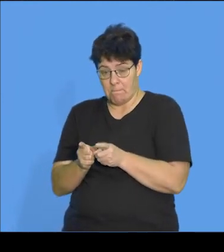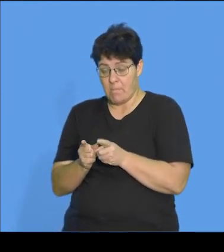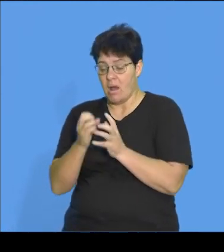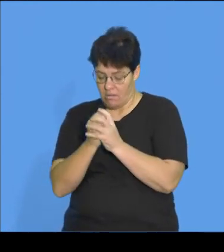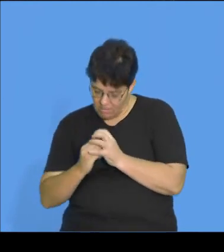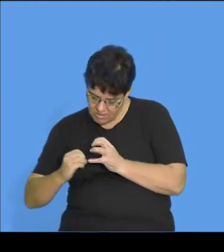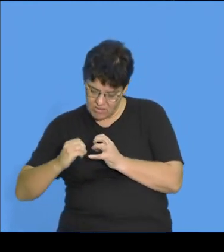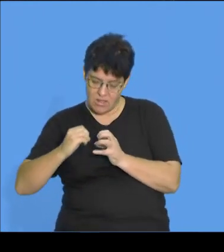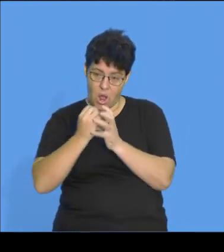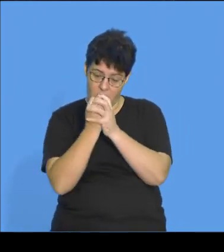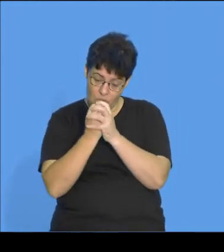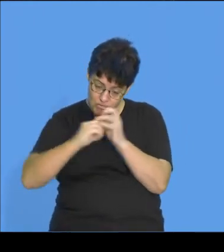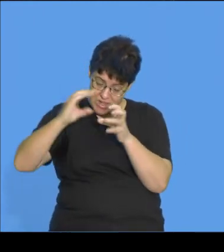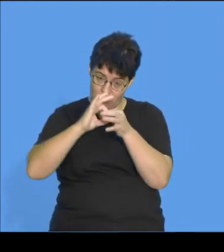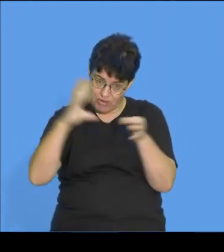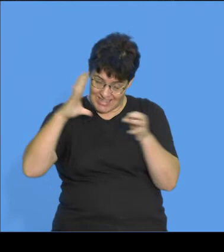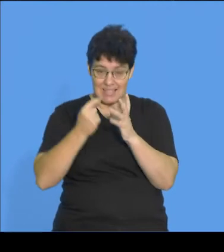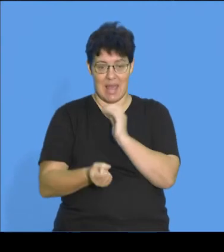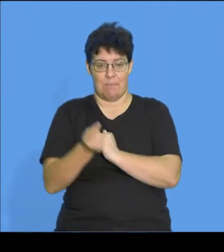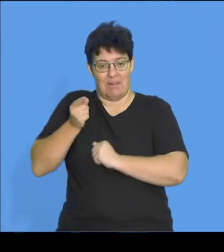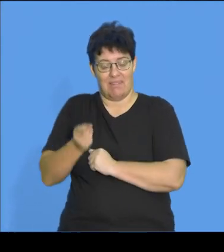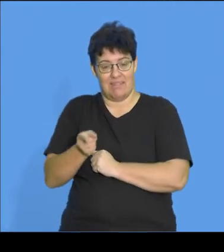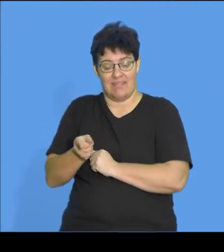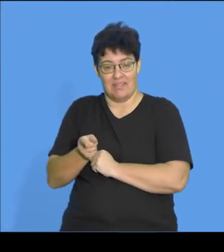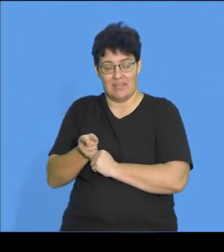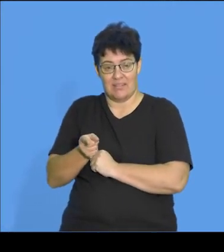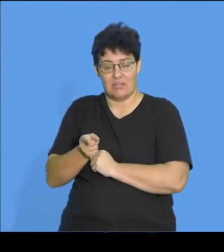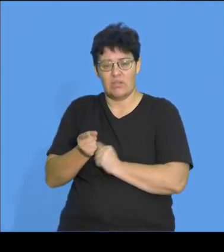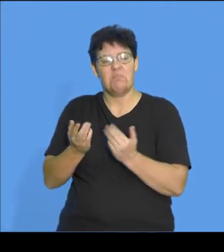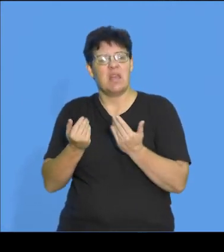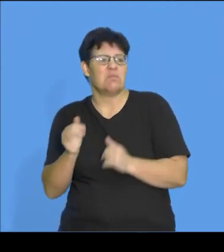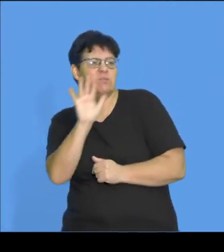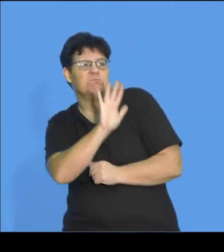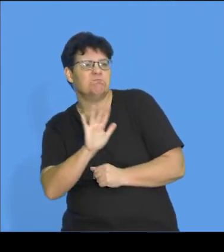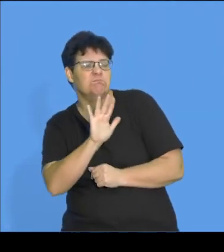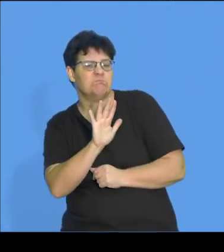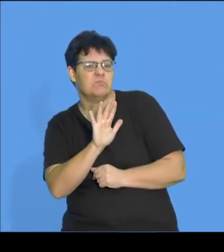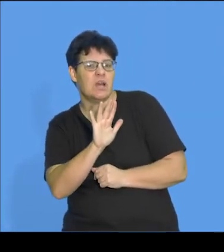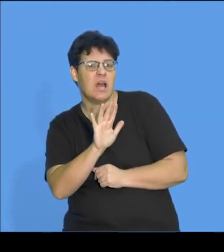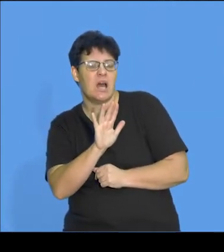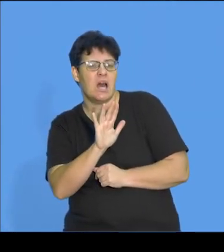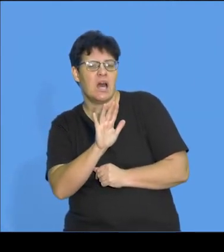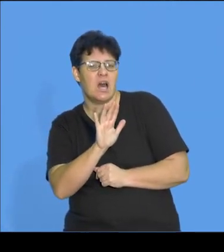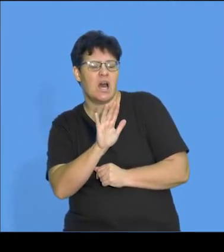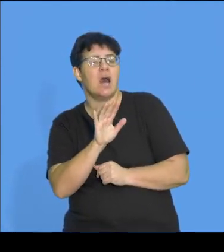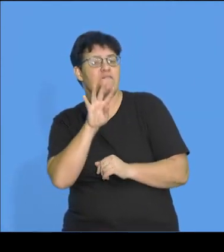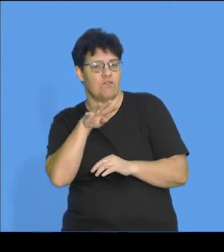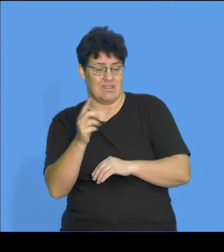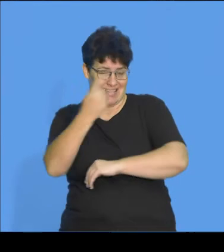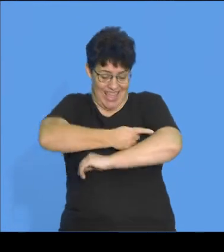of ovulation, and so we would expect that around day 14, the level of LH to